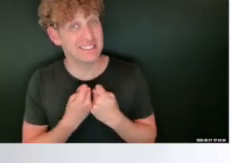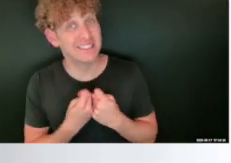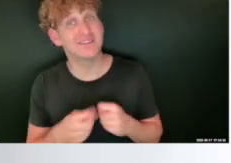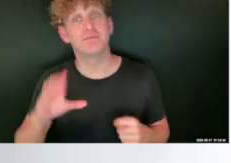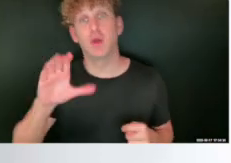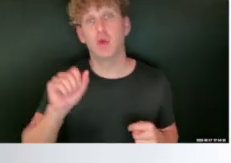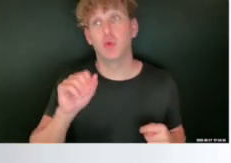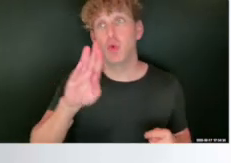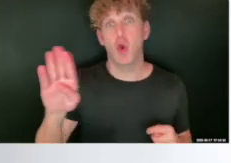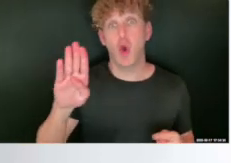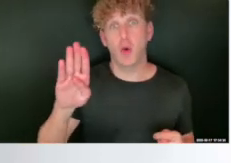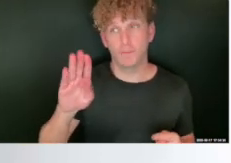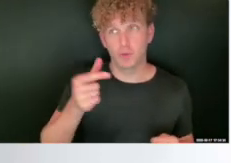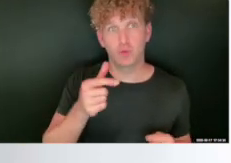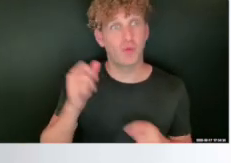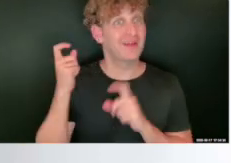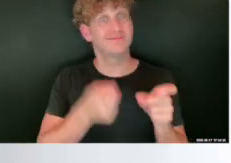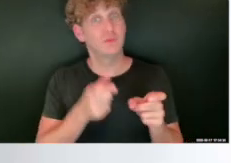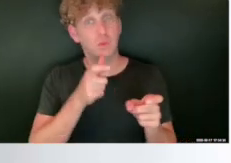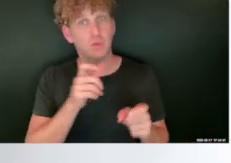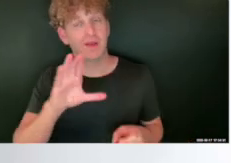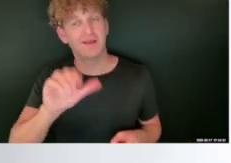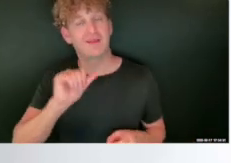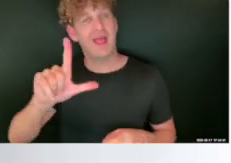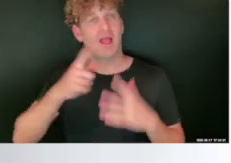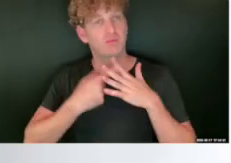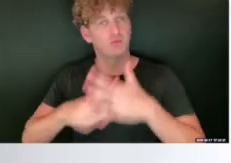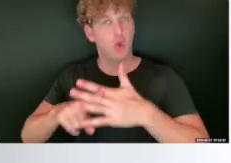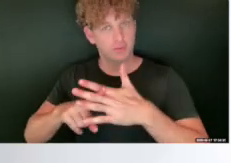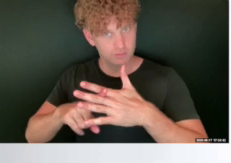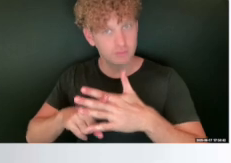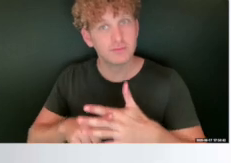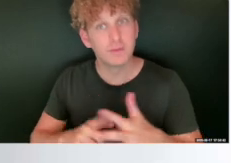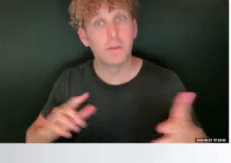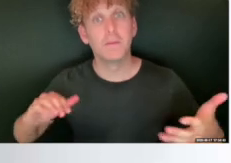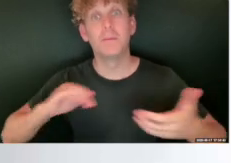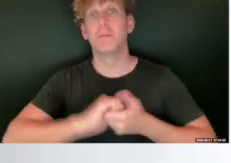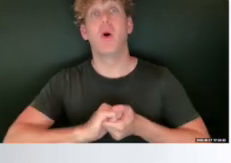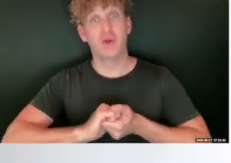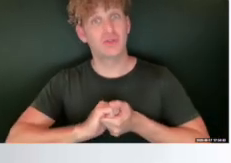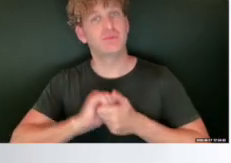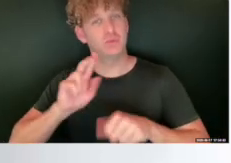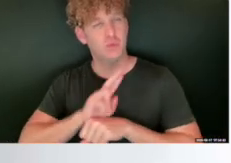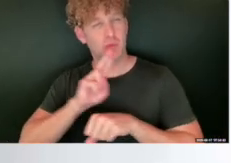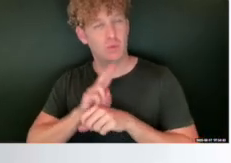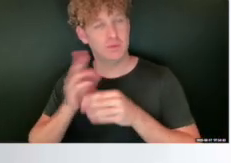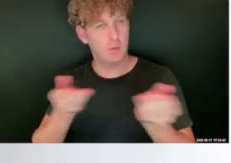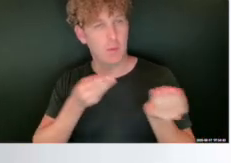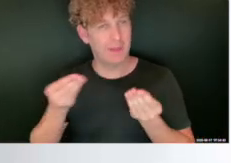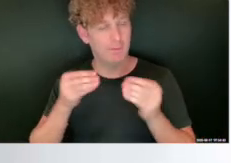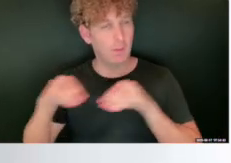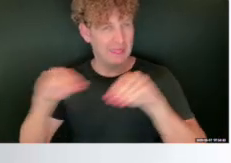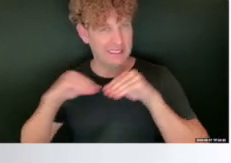will be exploring this year are modifying the current award amount and grant length for mobility